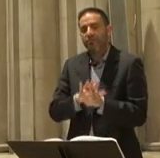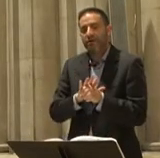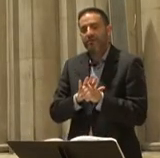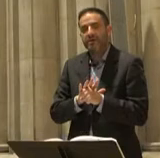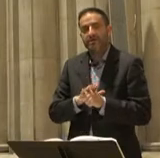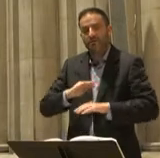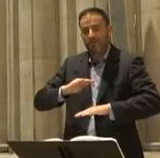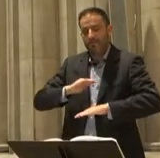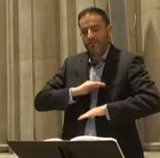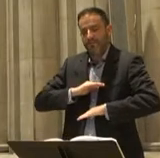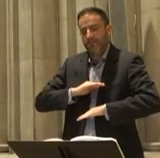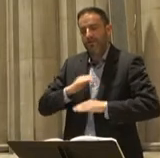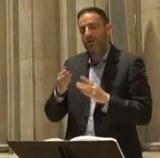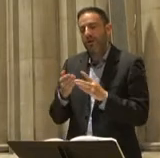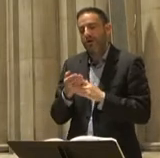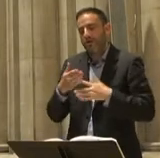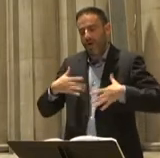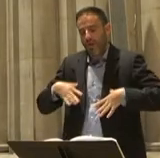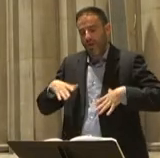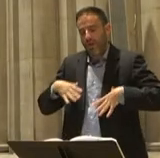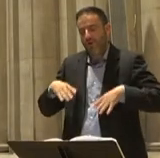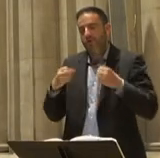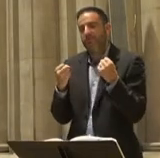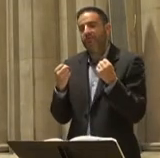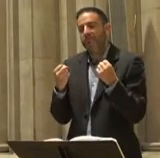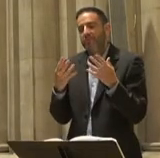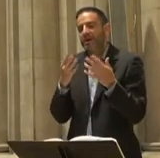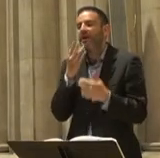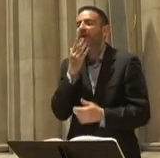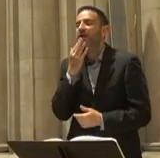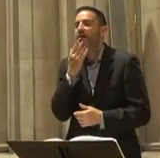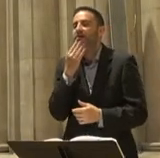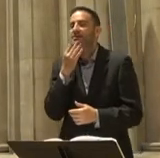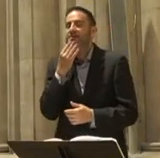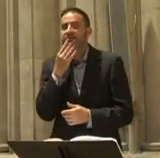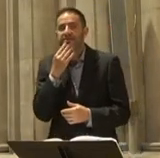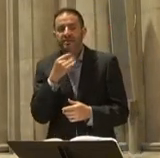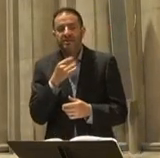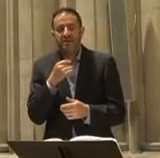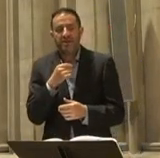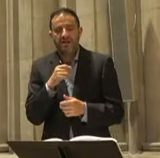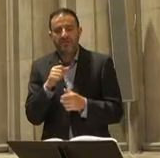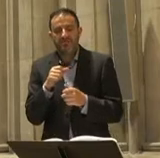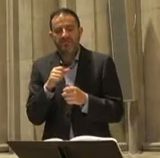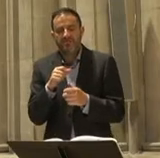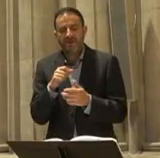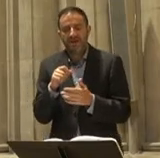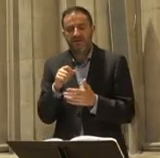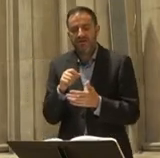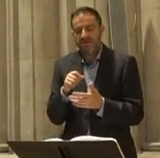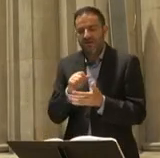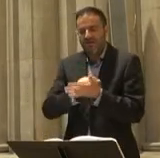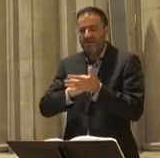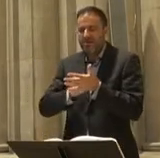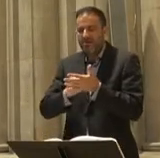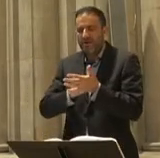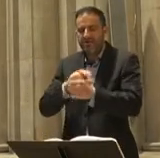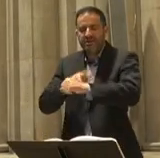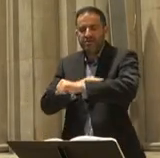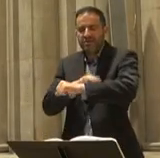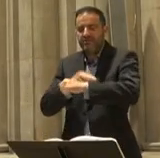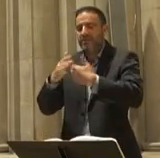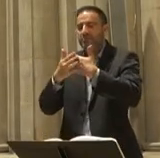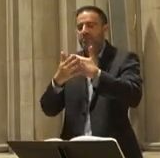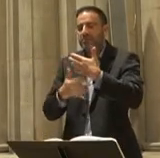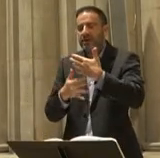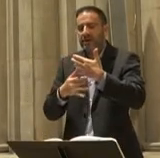fulfilled through that coat of many colors which had been ripped off him and covered in sheep's blood and taken to his father to make the father think that he